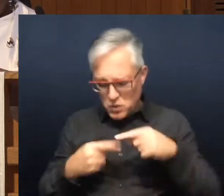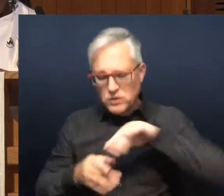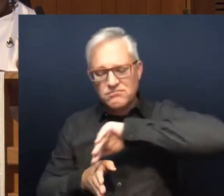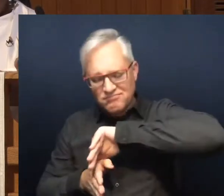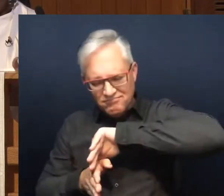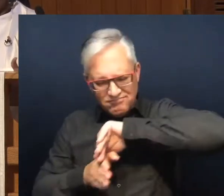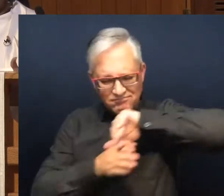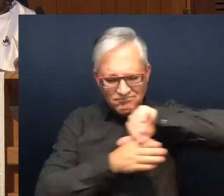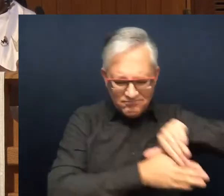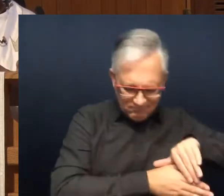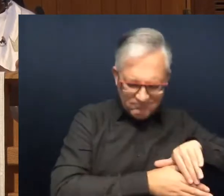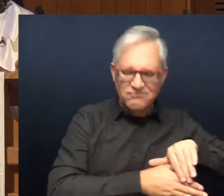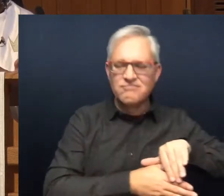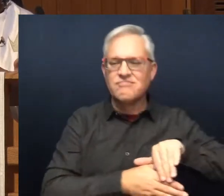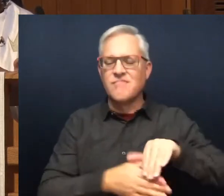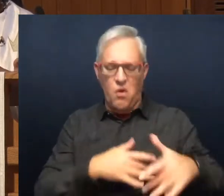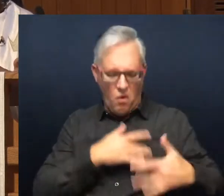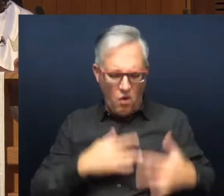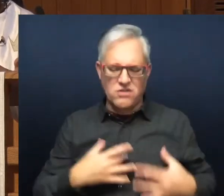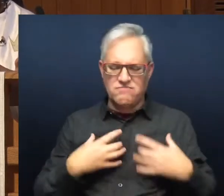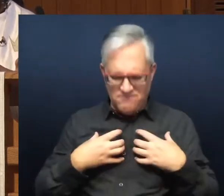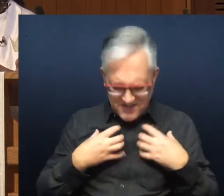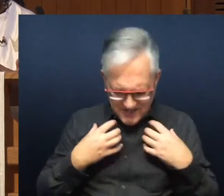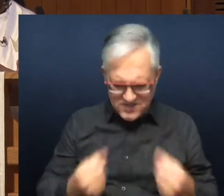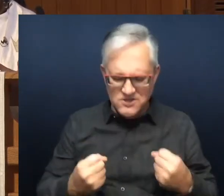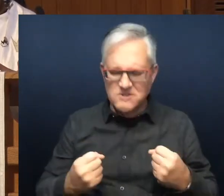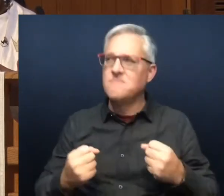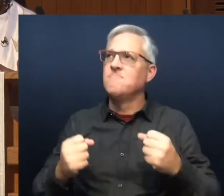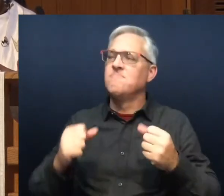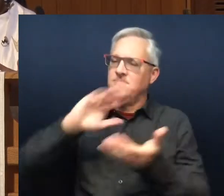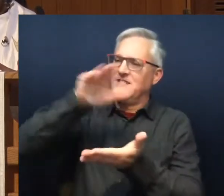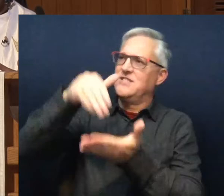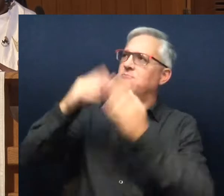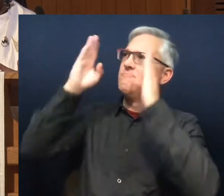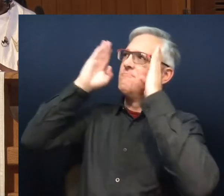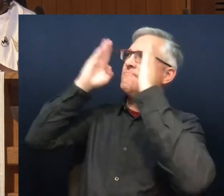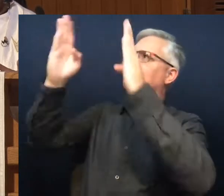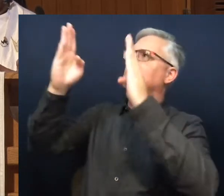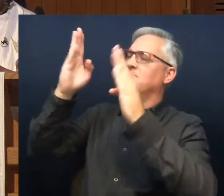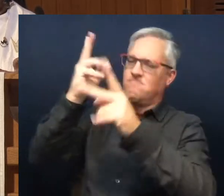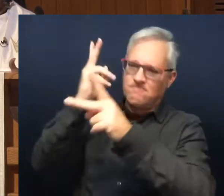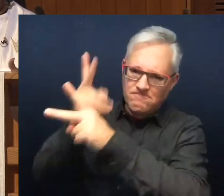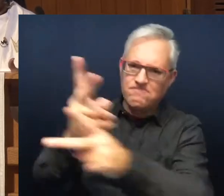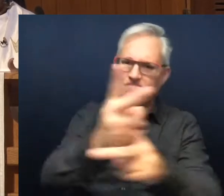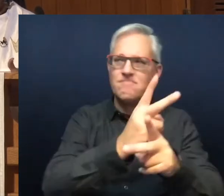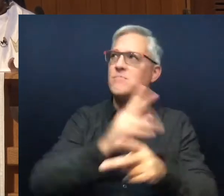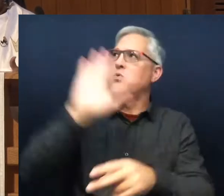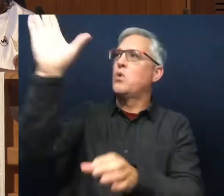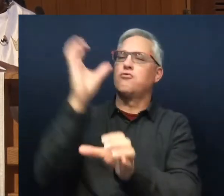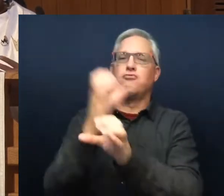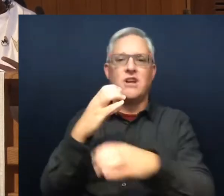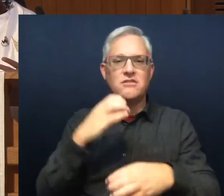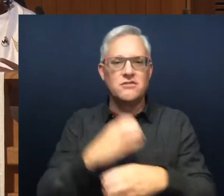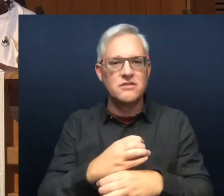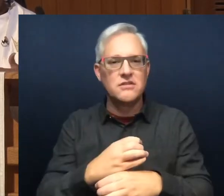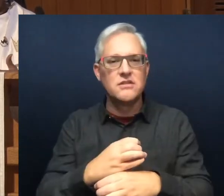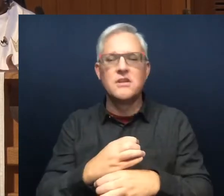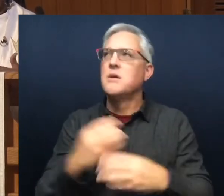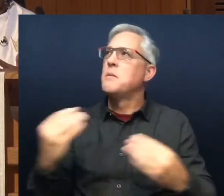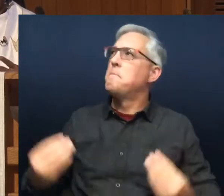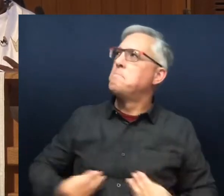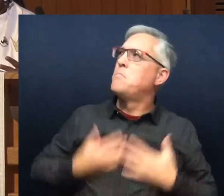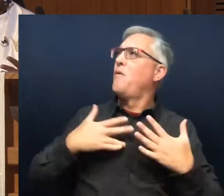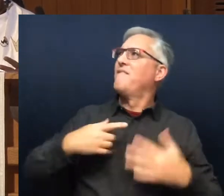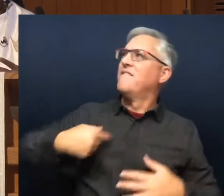our hearts and center us in the call to care for your creation. Move your